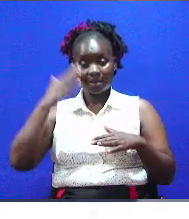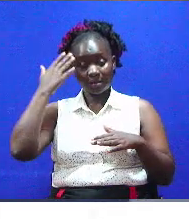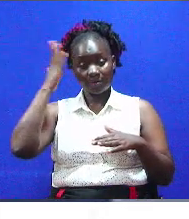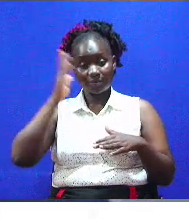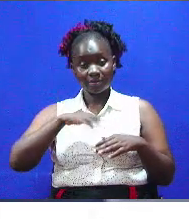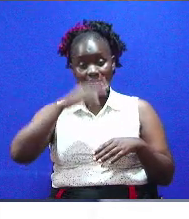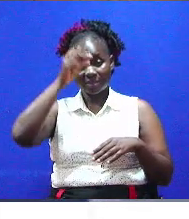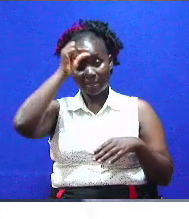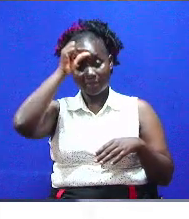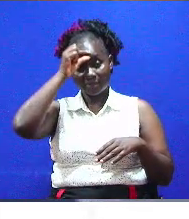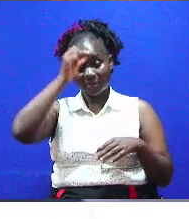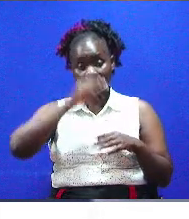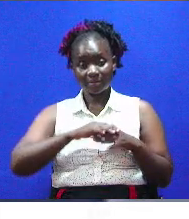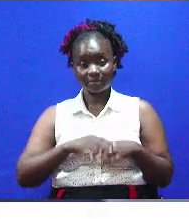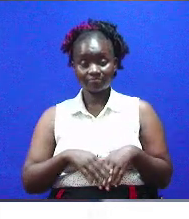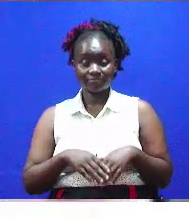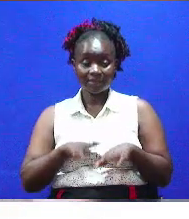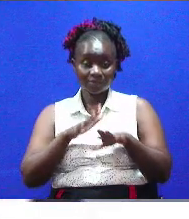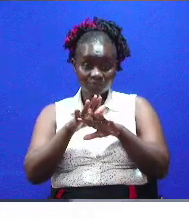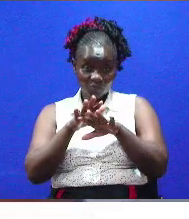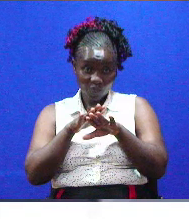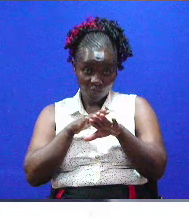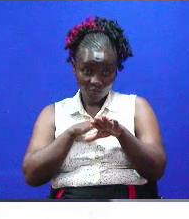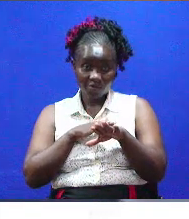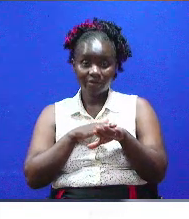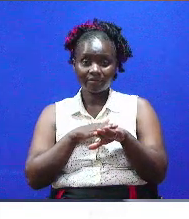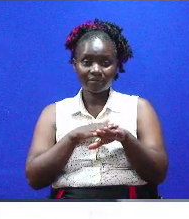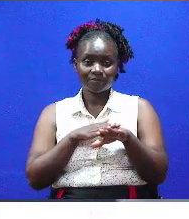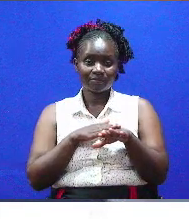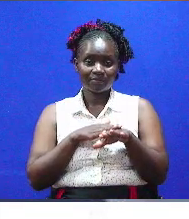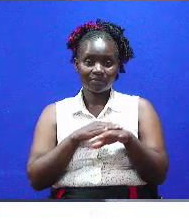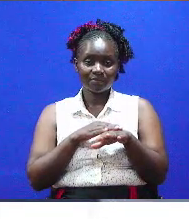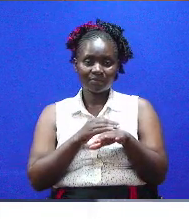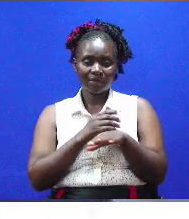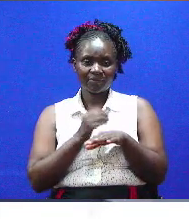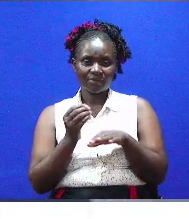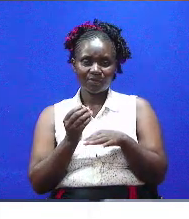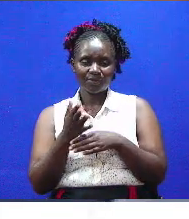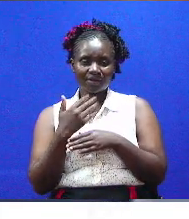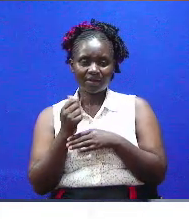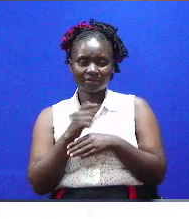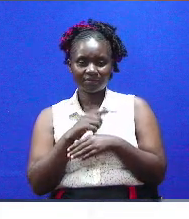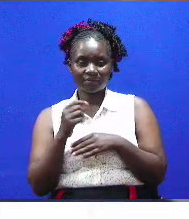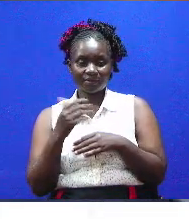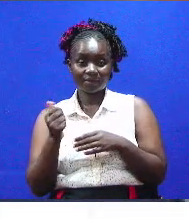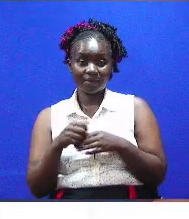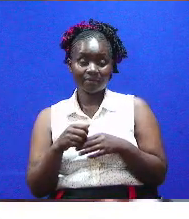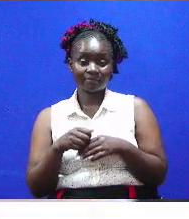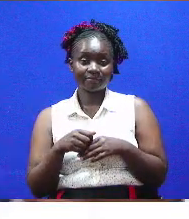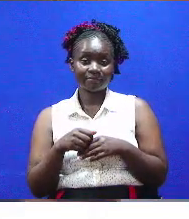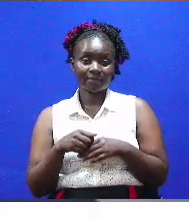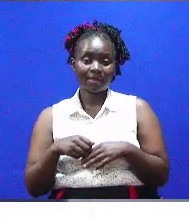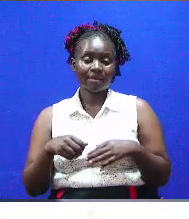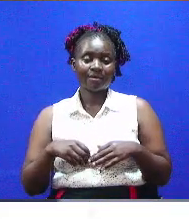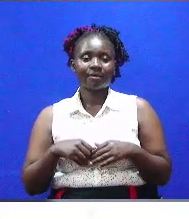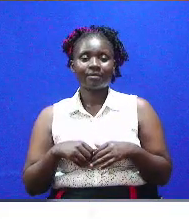serikali, pole pole, funga virago yako, ondoka, tutajenga hii mahali yote, ikae